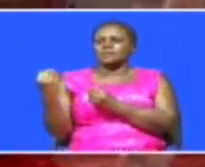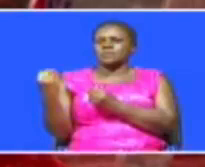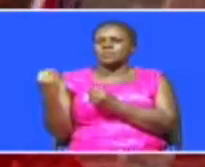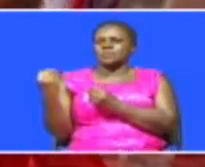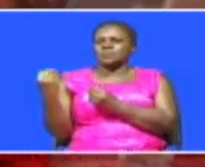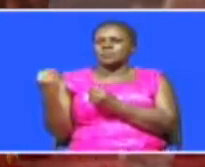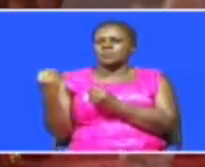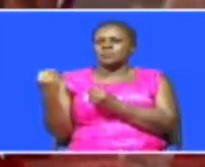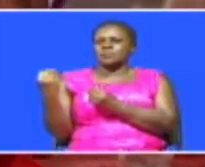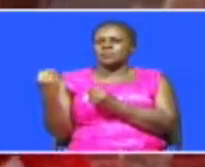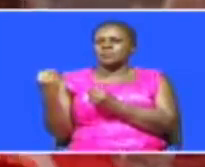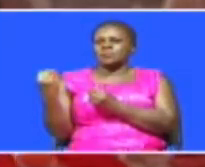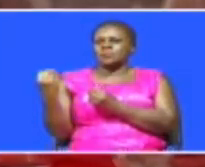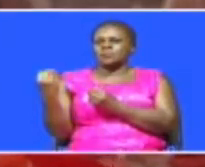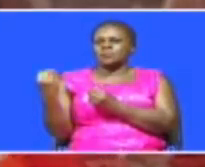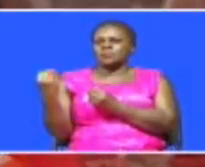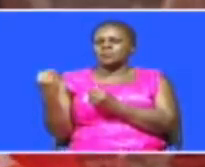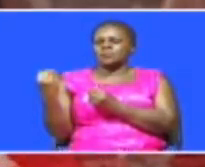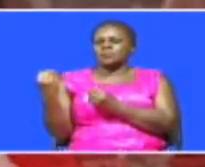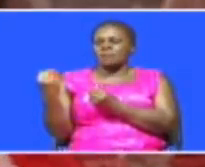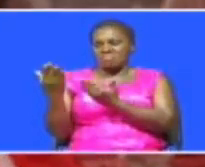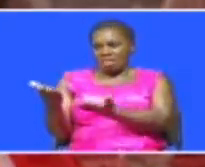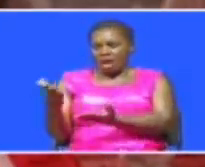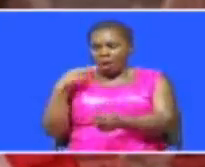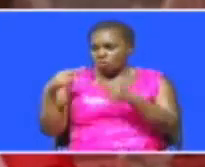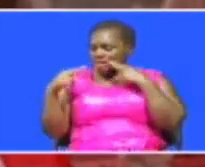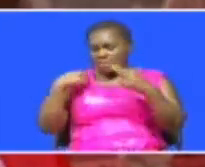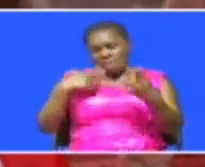What came through my mind was I had to get out there.